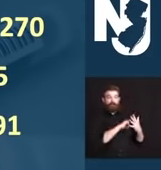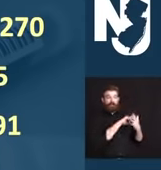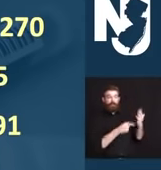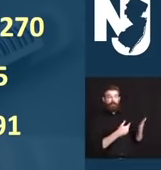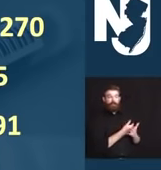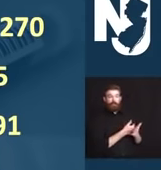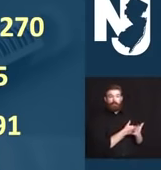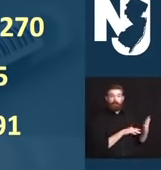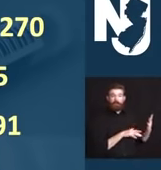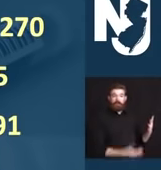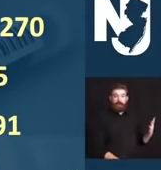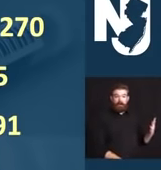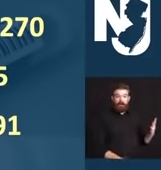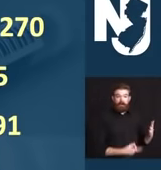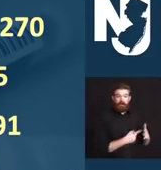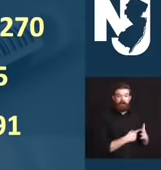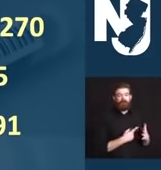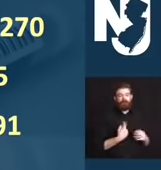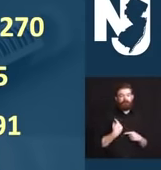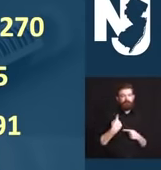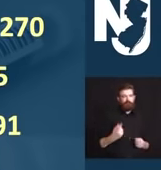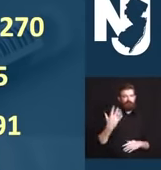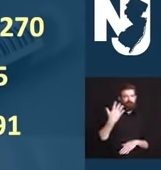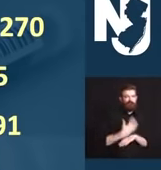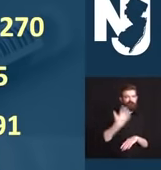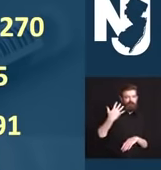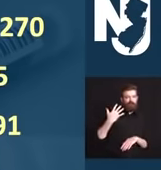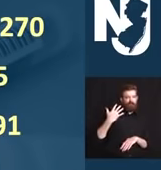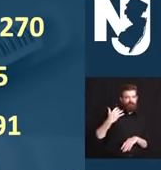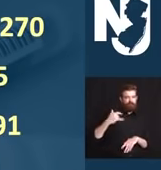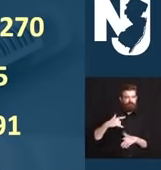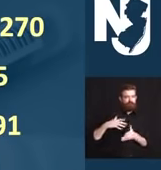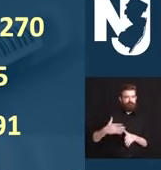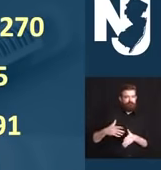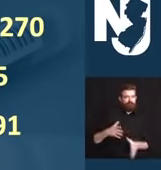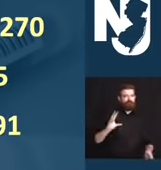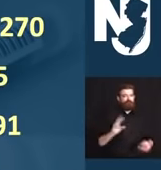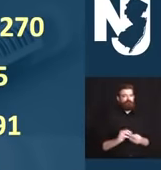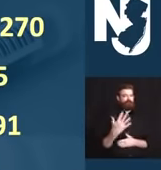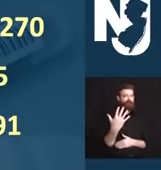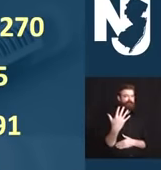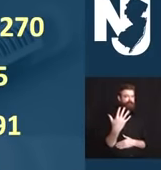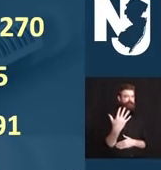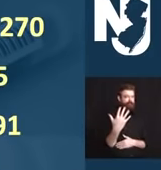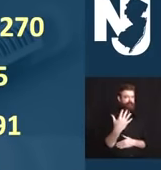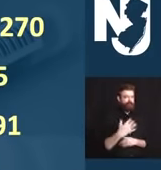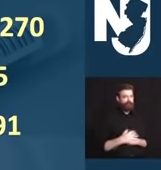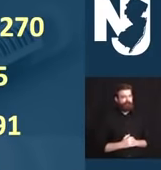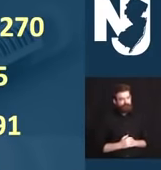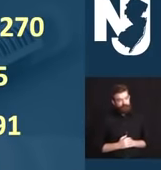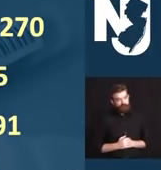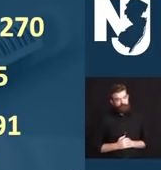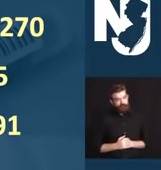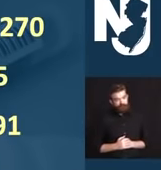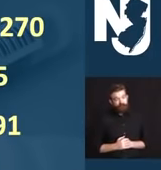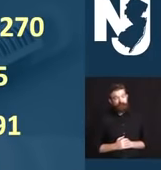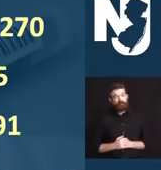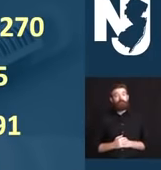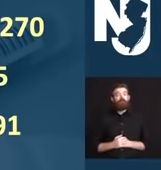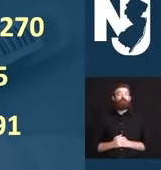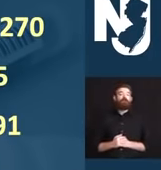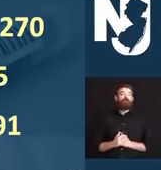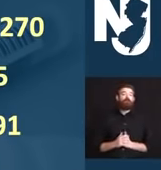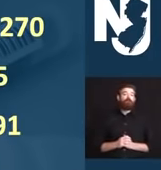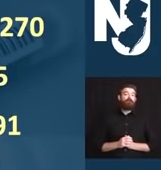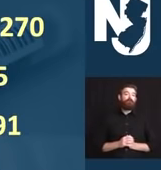15th, 1 each from the 13th, 14th, and 16th. And again, at the risk of comparing apples to oranges, as we say every time